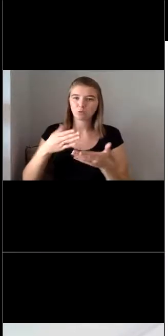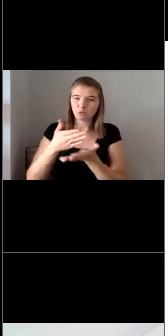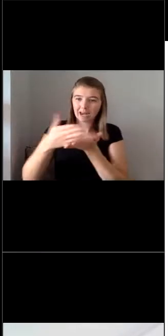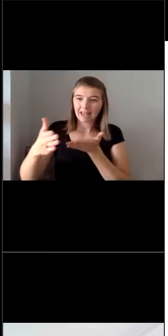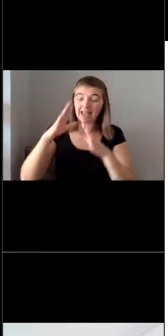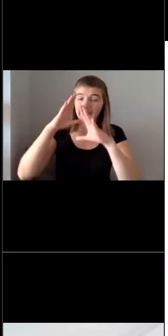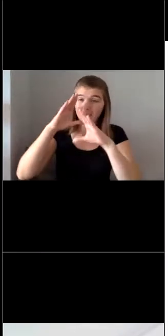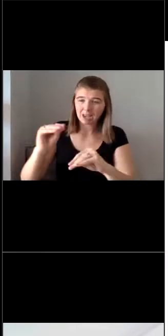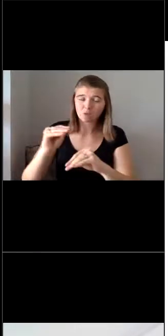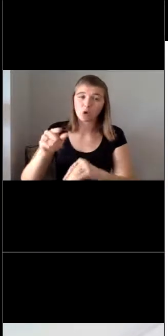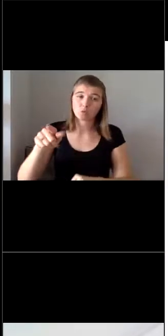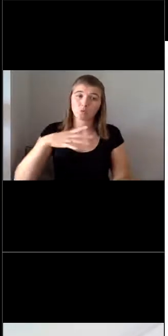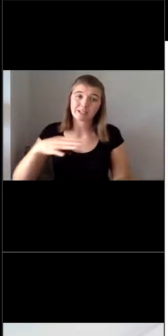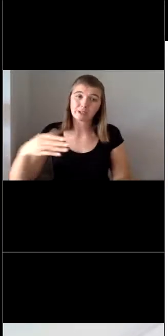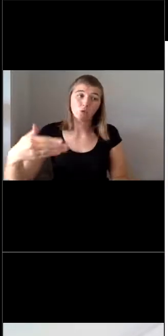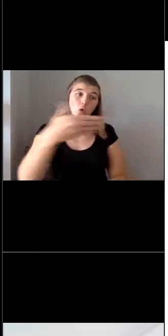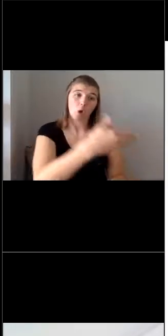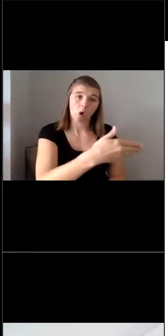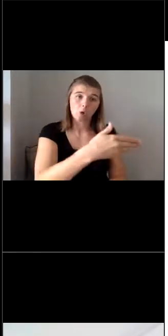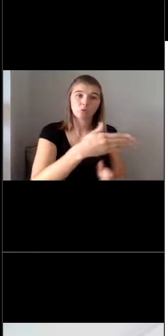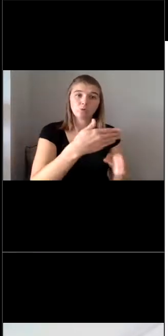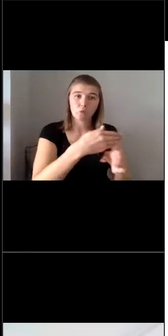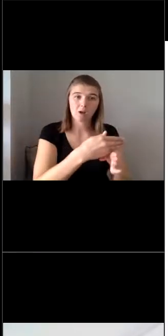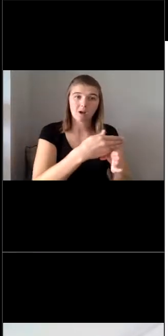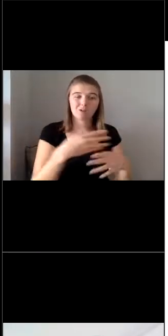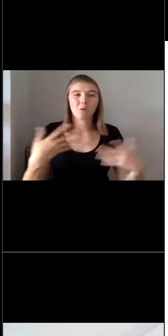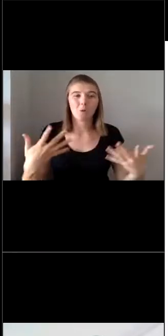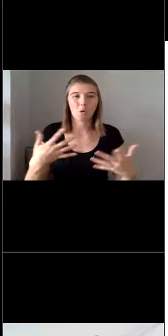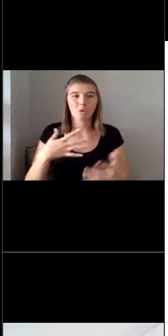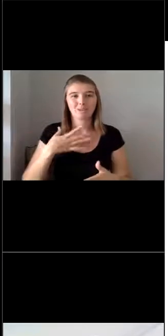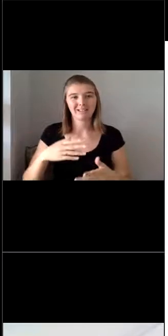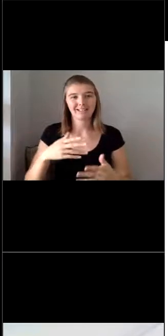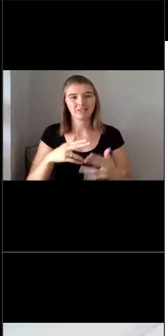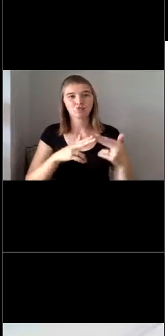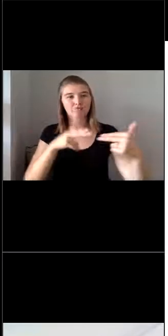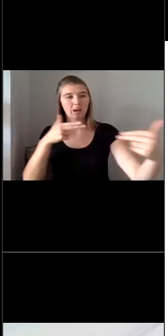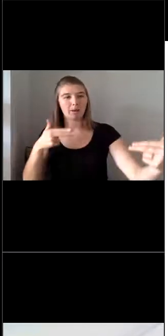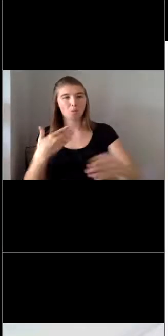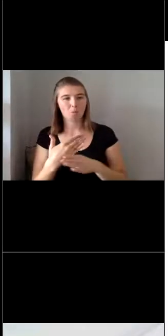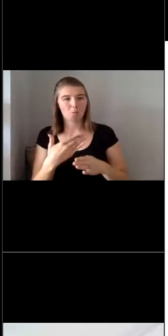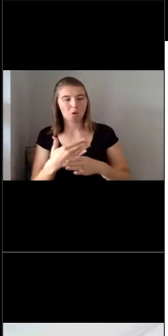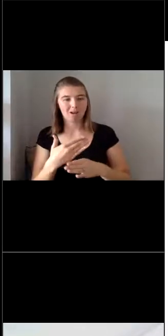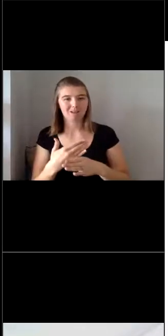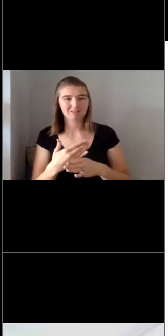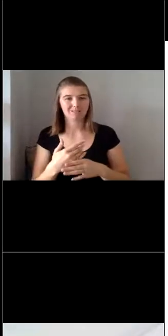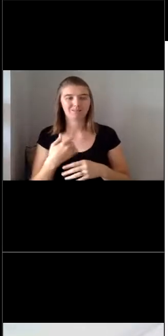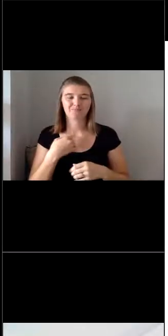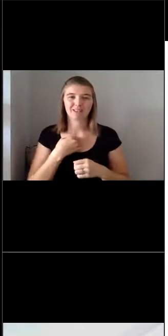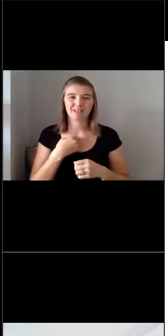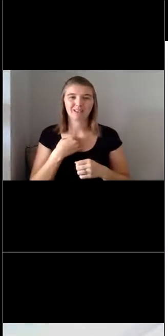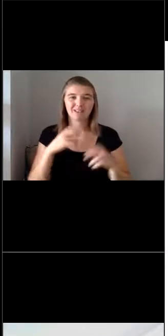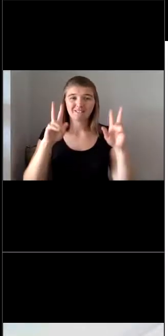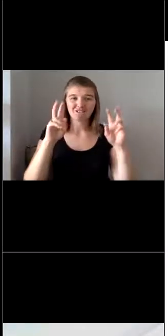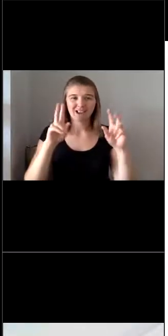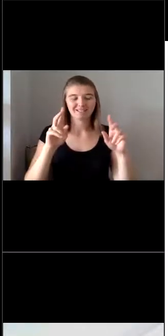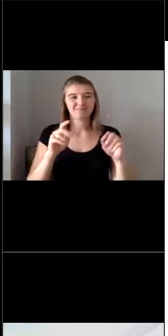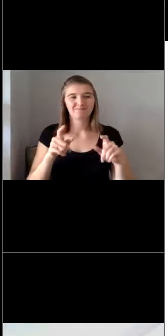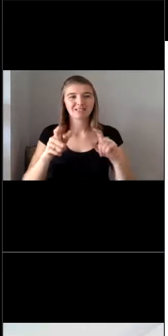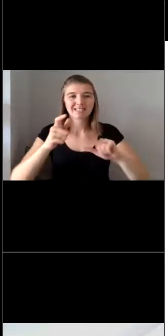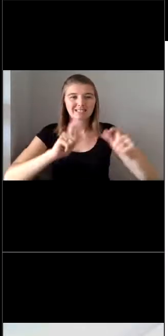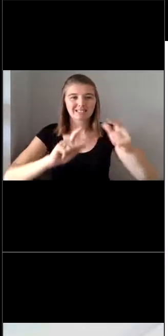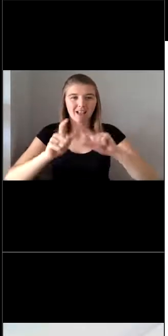to be off site. And I'm going to use a phrase that might seem a little bit profound, but the science still continues outside of the